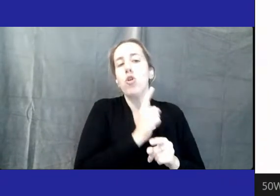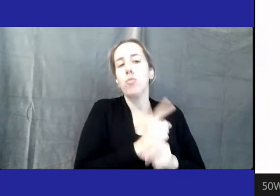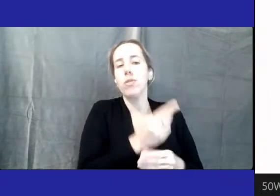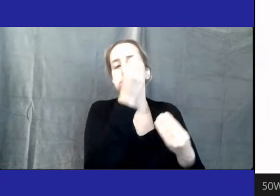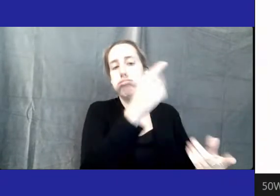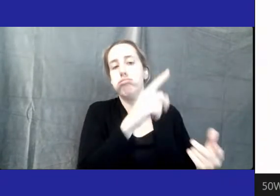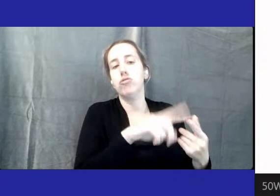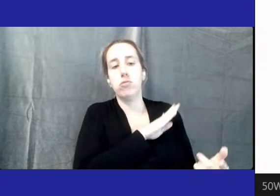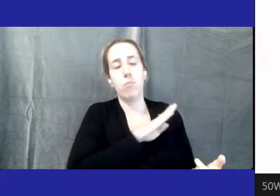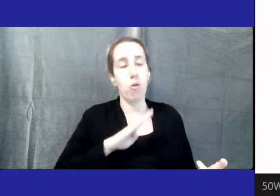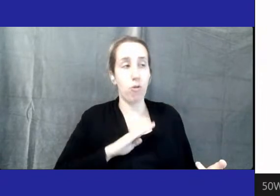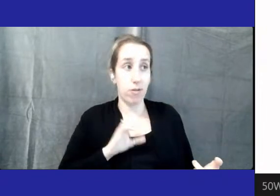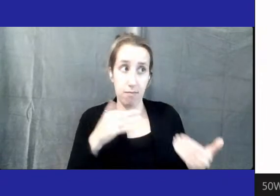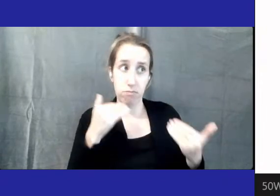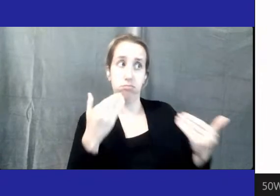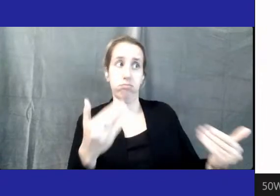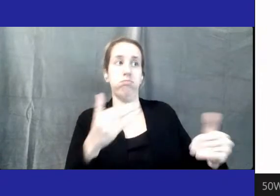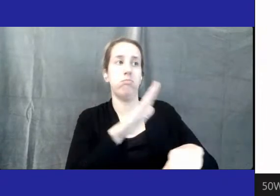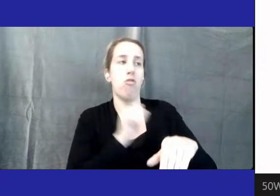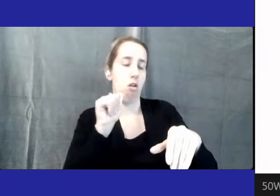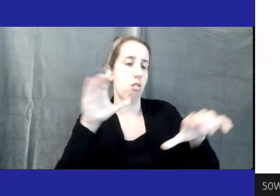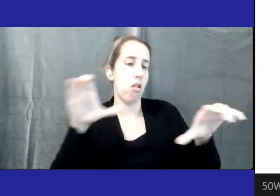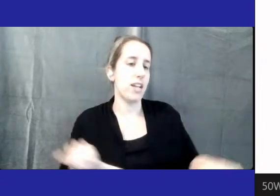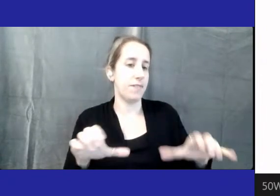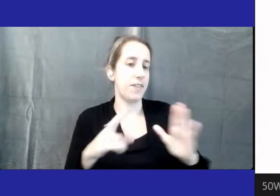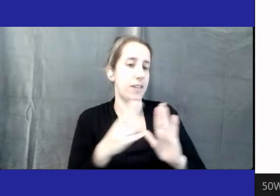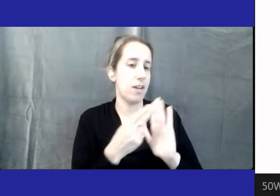by August 1st of this year.